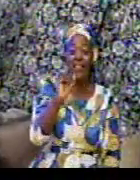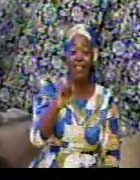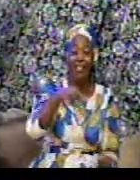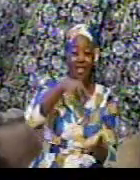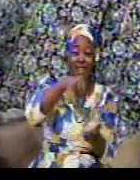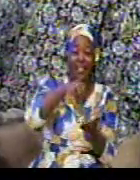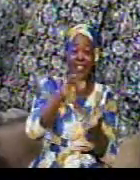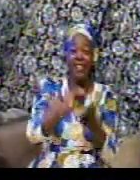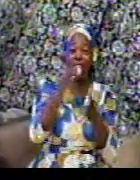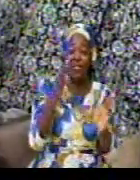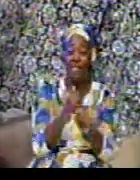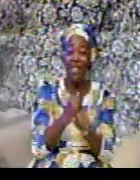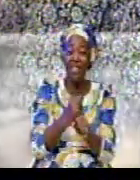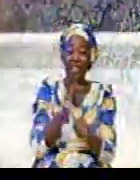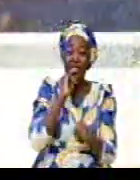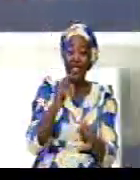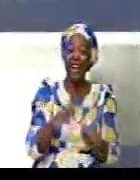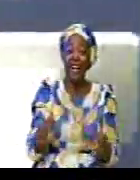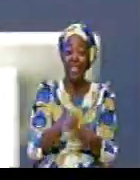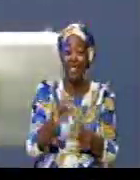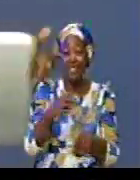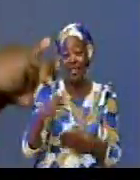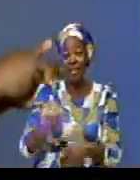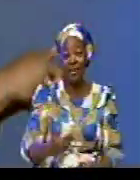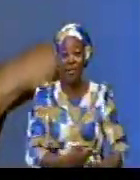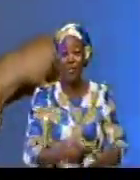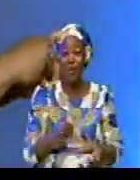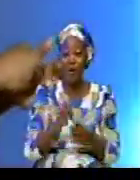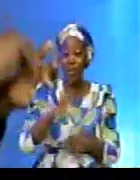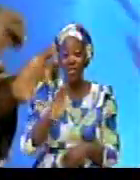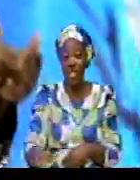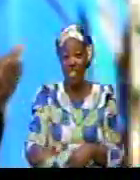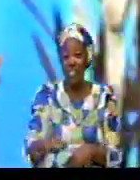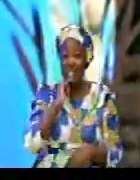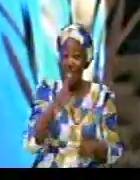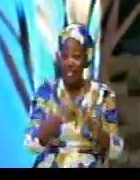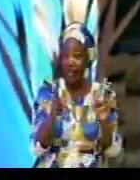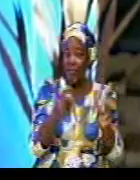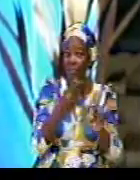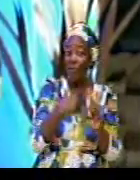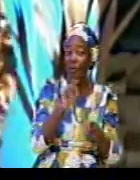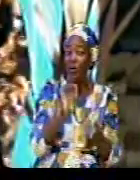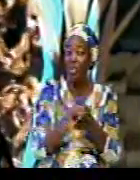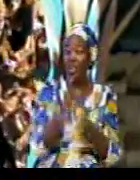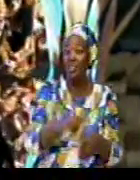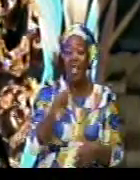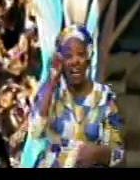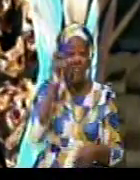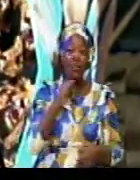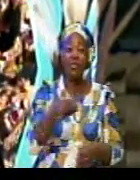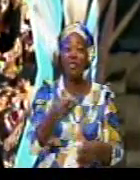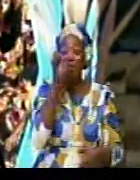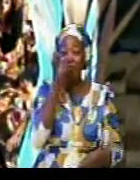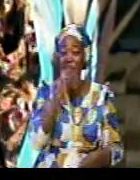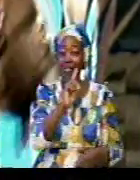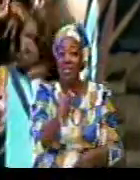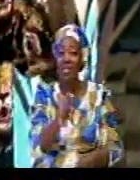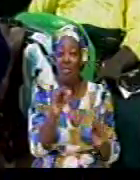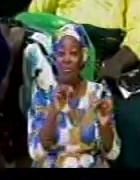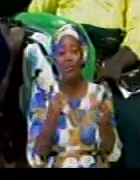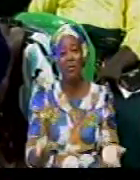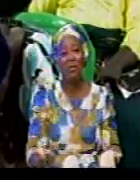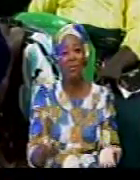The gari you take as a child, is it different from the gari adult people take?